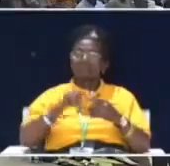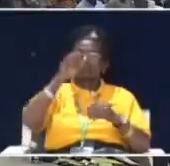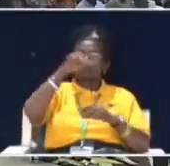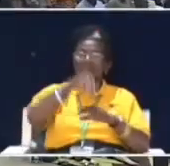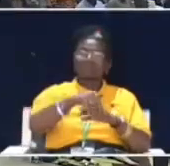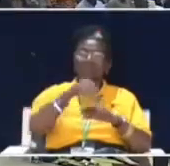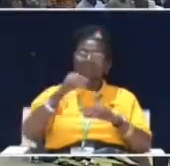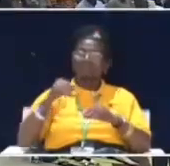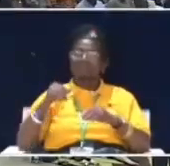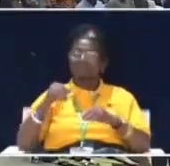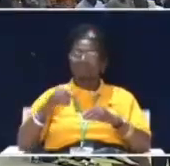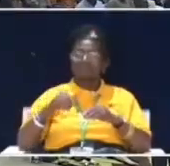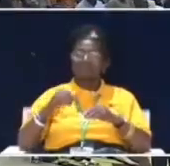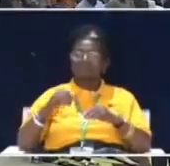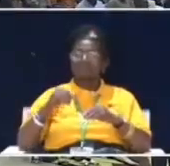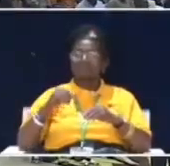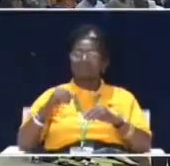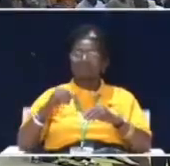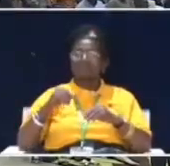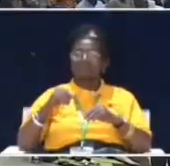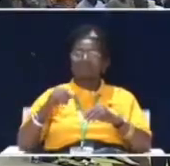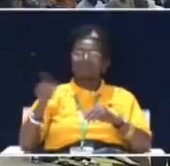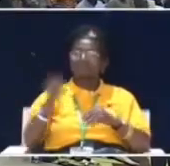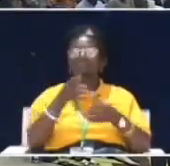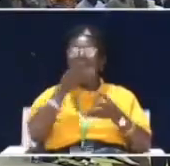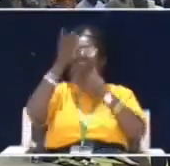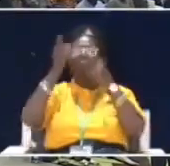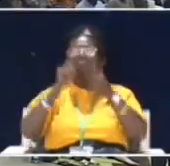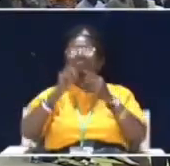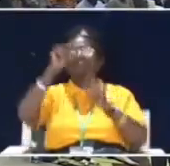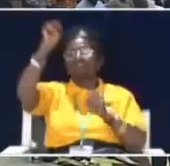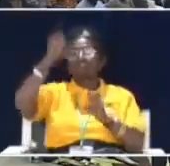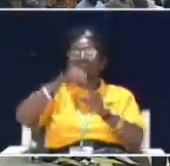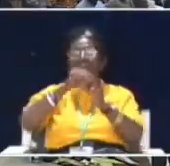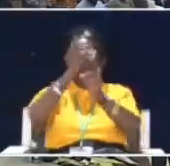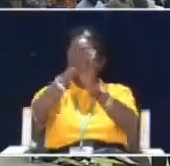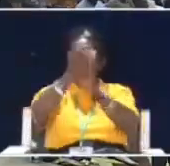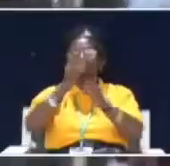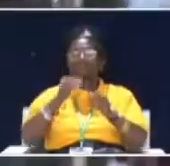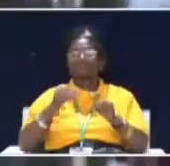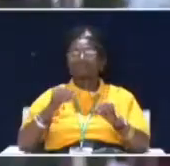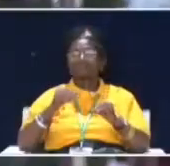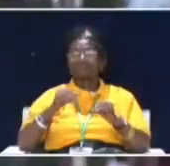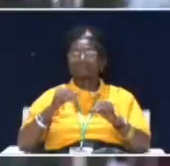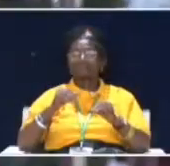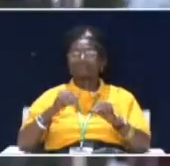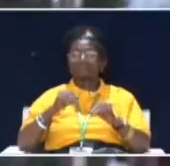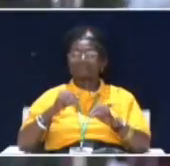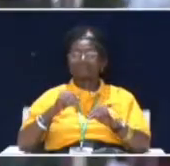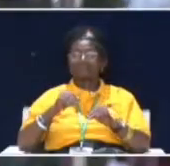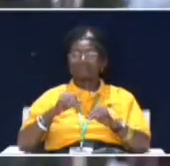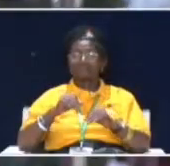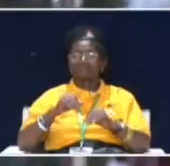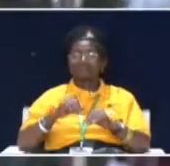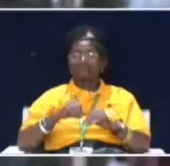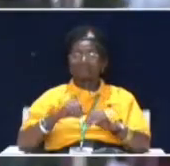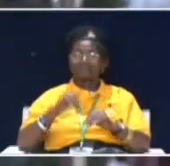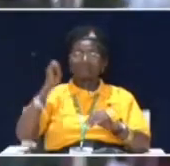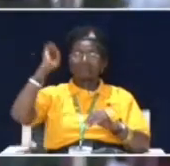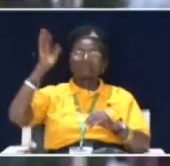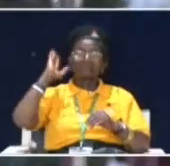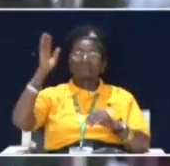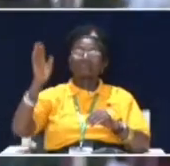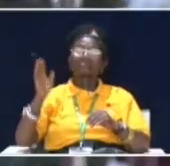pé lálẹ́ yìí bákan náà. You cry to him in faith. Ó gba ó bá kígbe pé ní pẹ̀lú ìgbàgbọ́. He